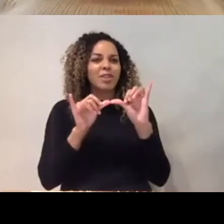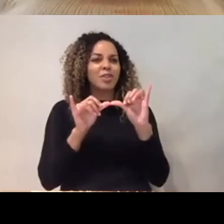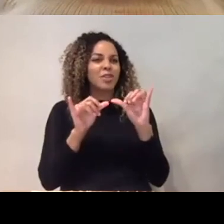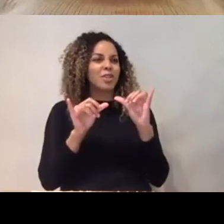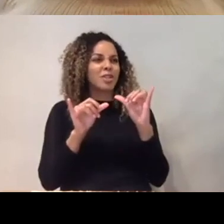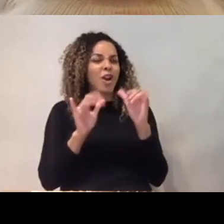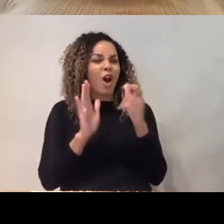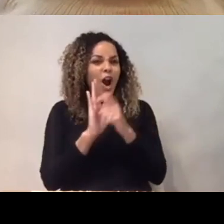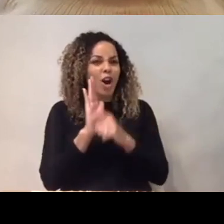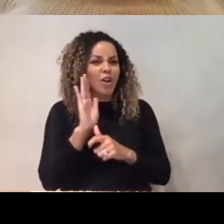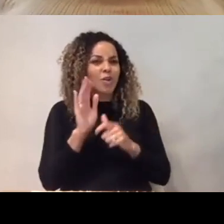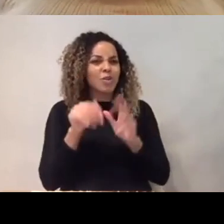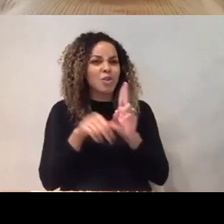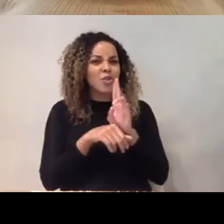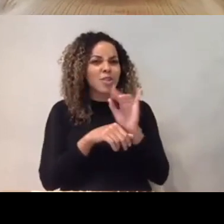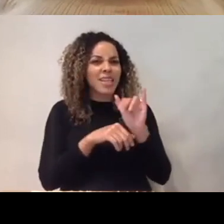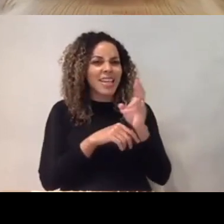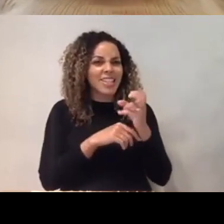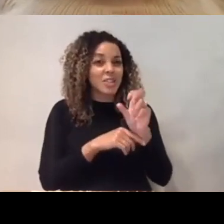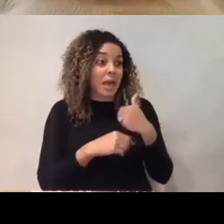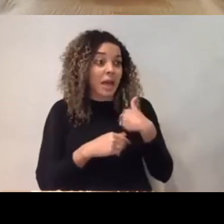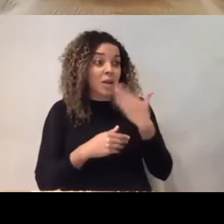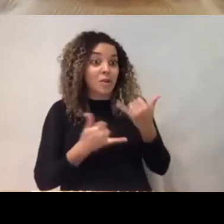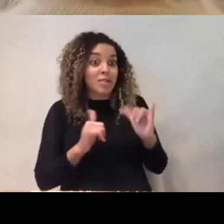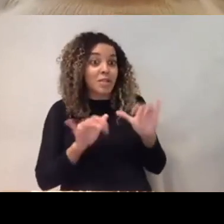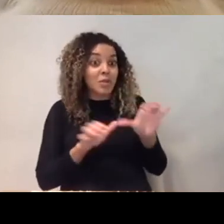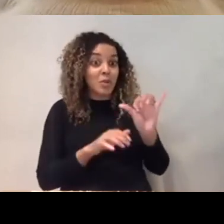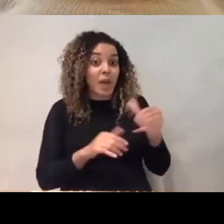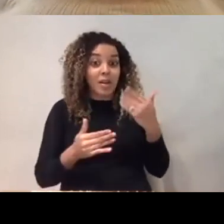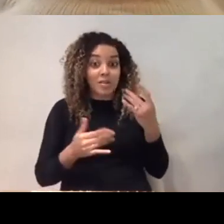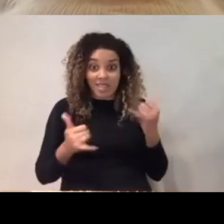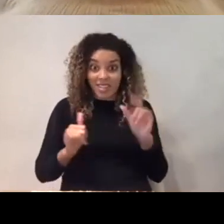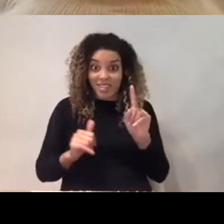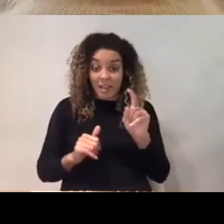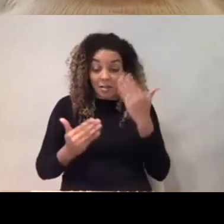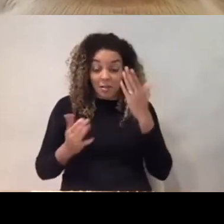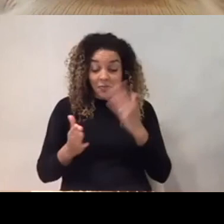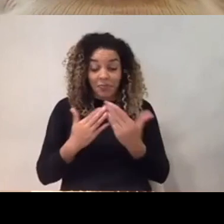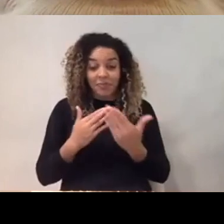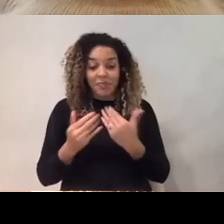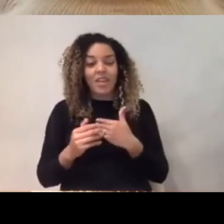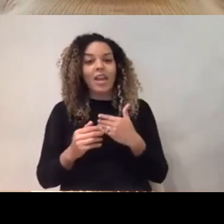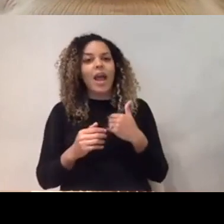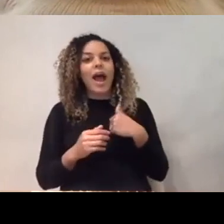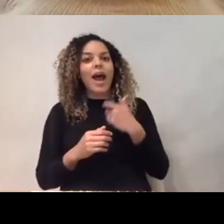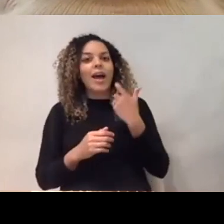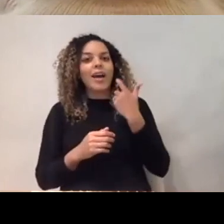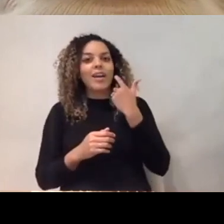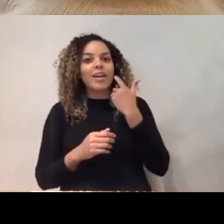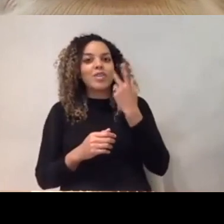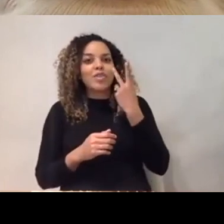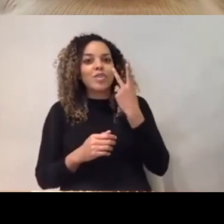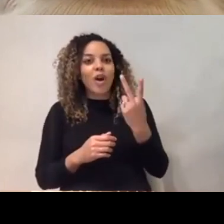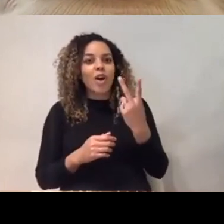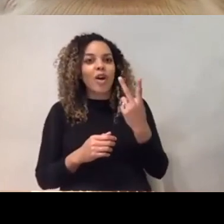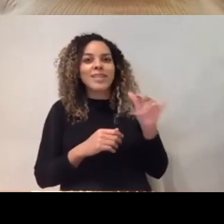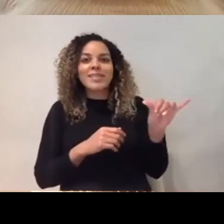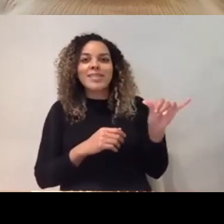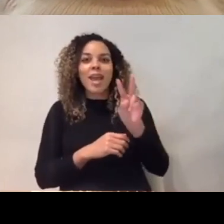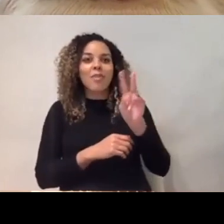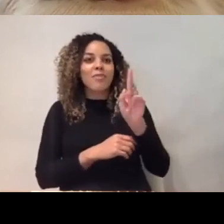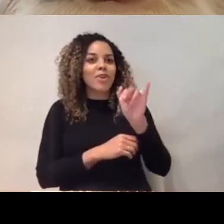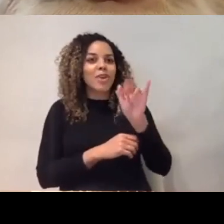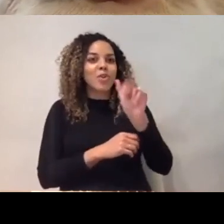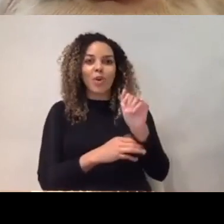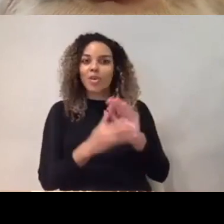Do they still do that? And, you know, and then I've just seen, like Victoria was saying, like